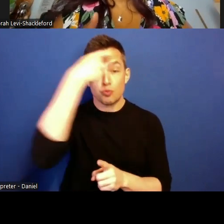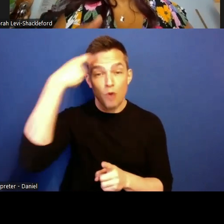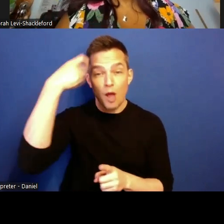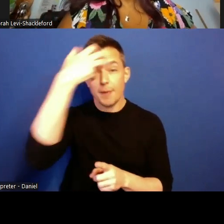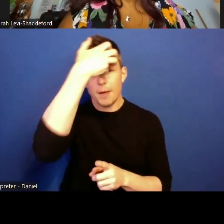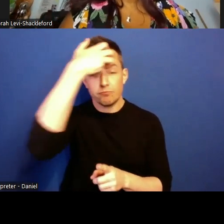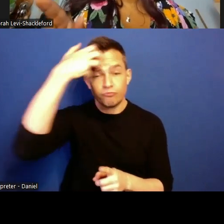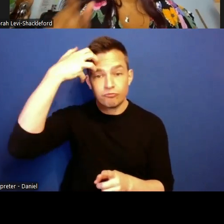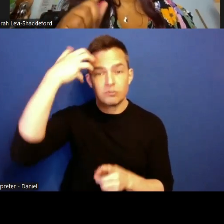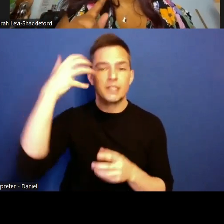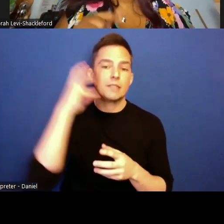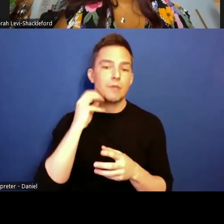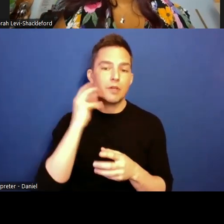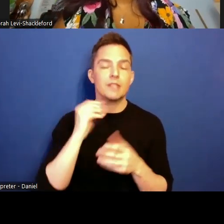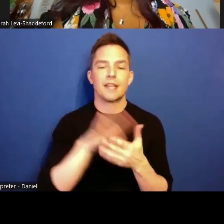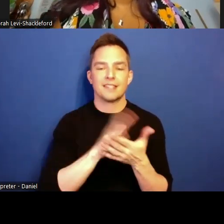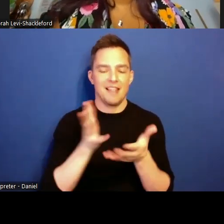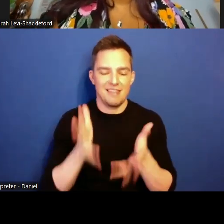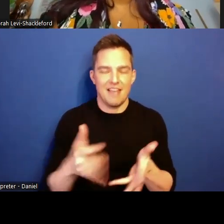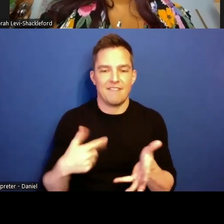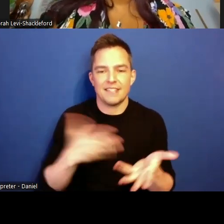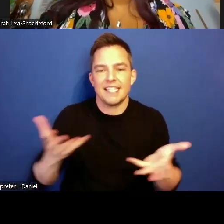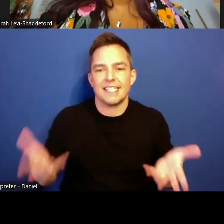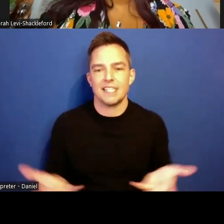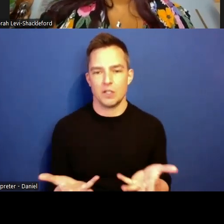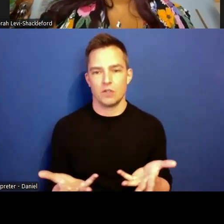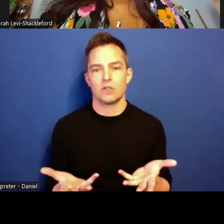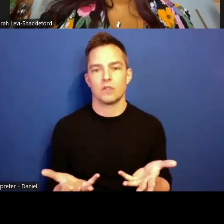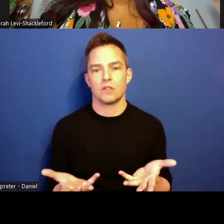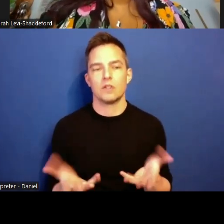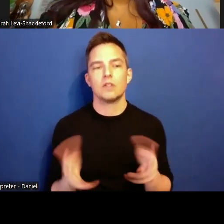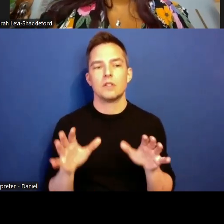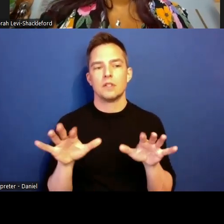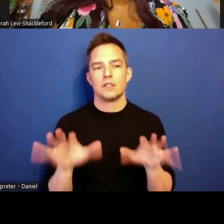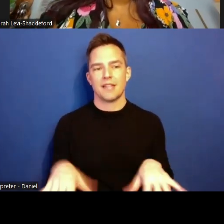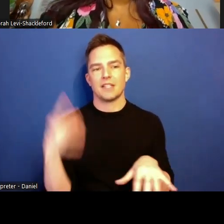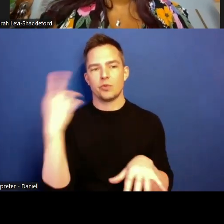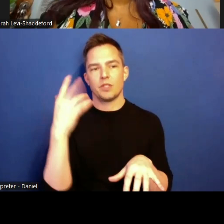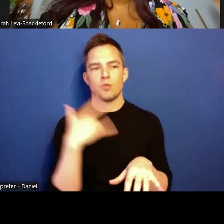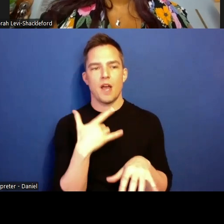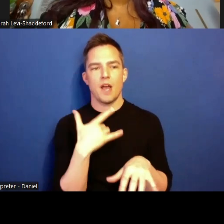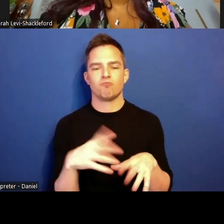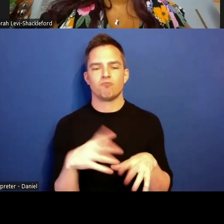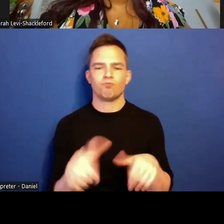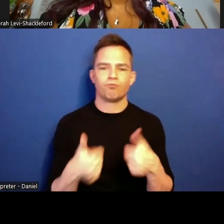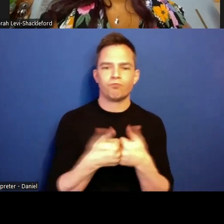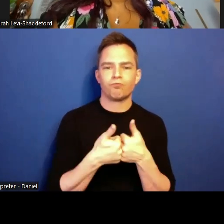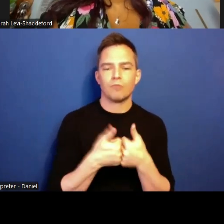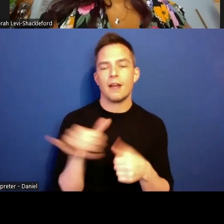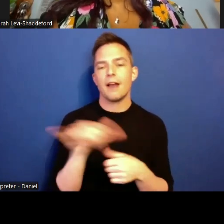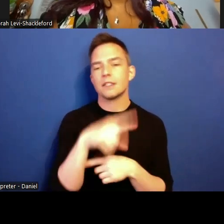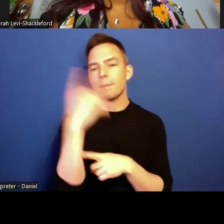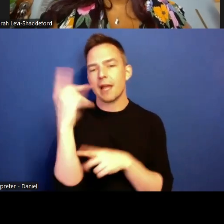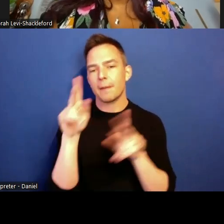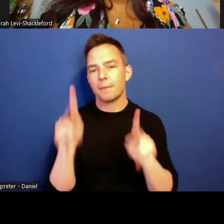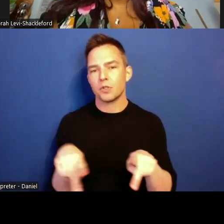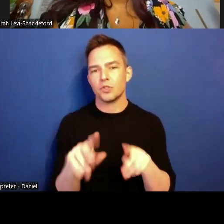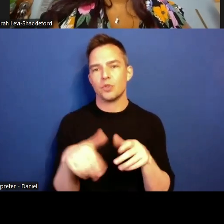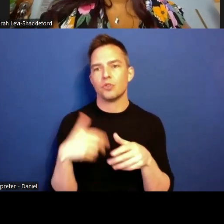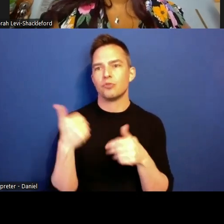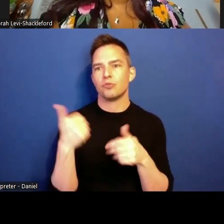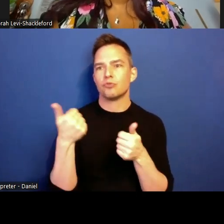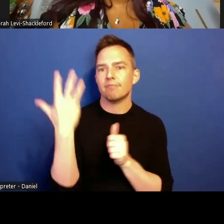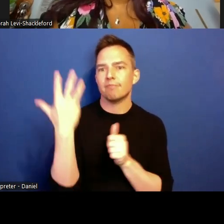point. So this is the main reason why it's challenging as a Black person to get out